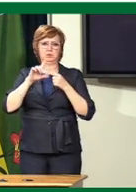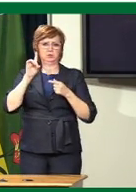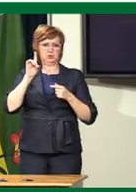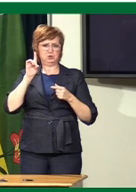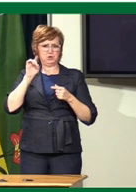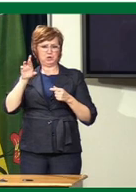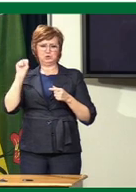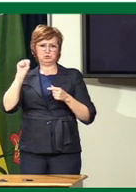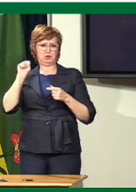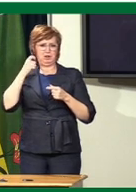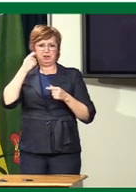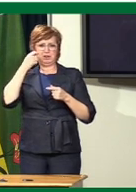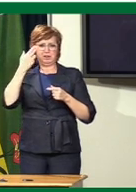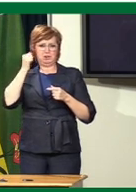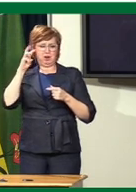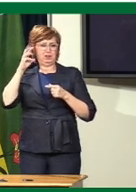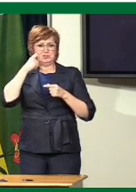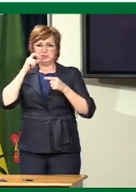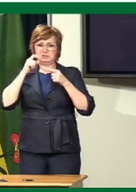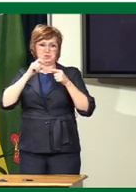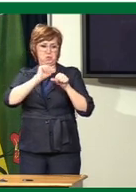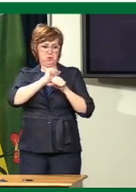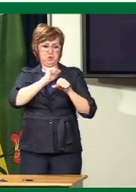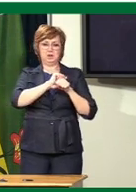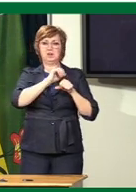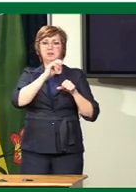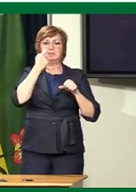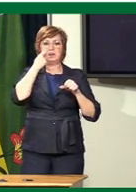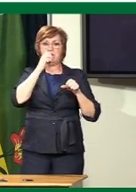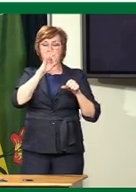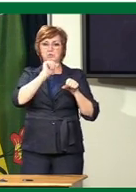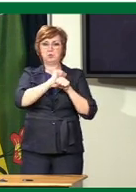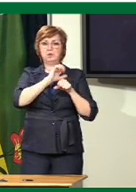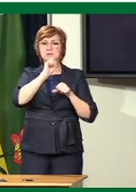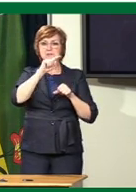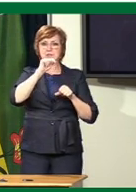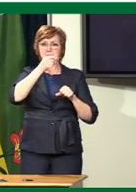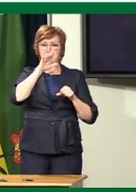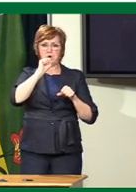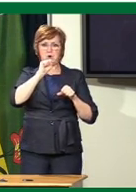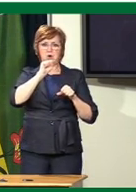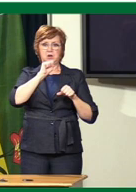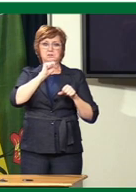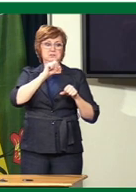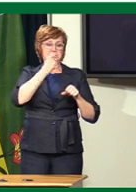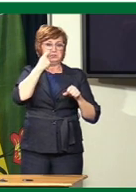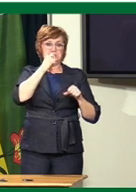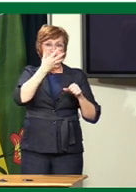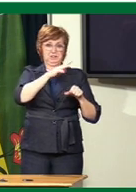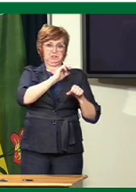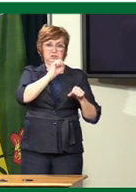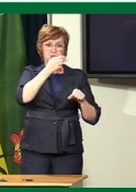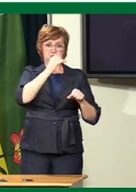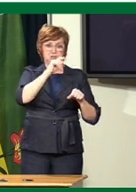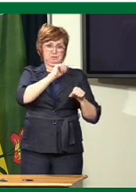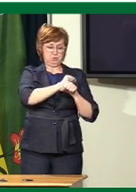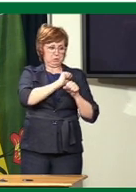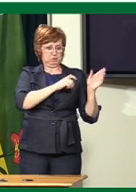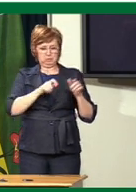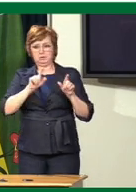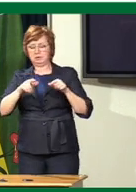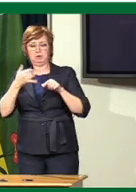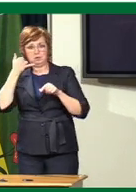shift at St. Paul's Hospital today and is now joining us. And all I'd like to say is that if Saskatchewan residents would